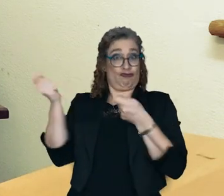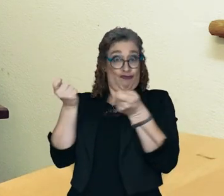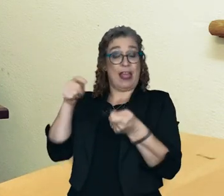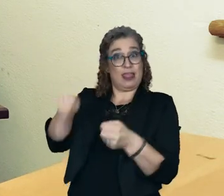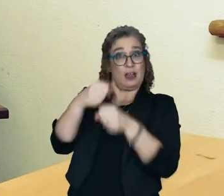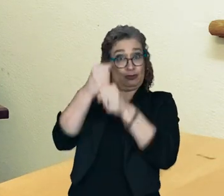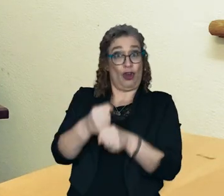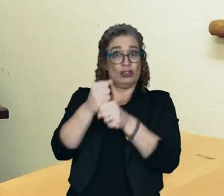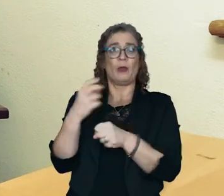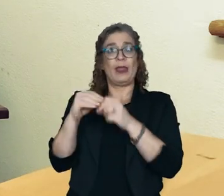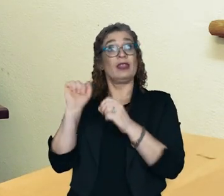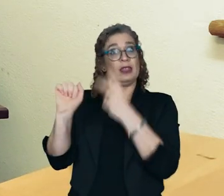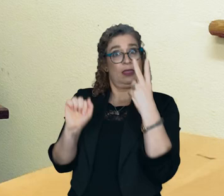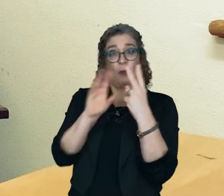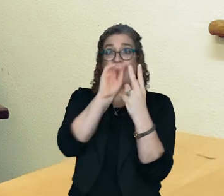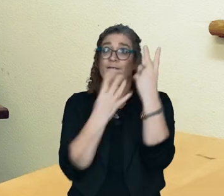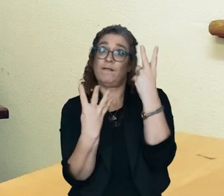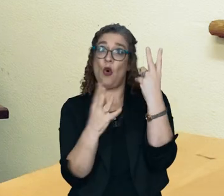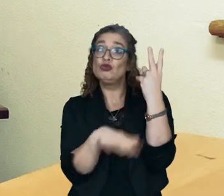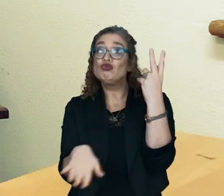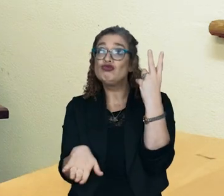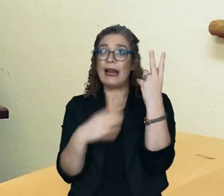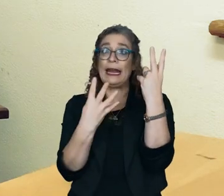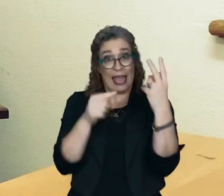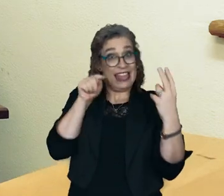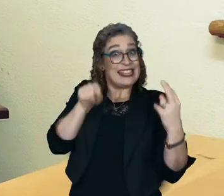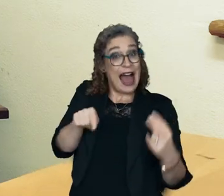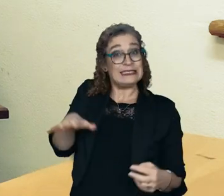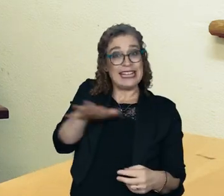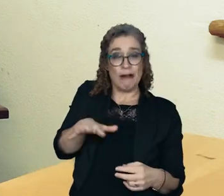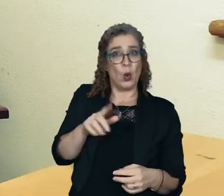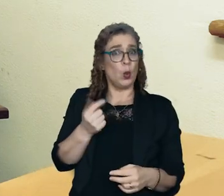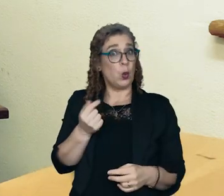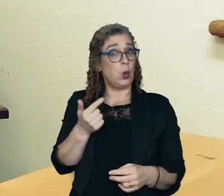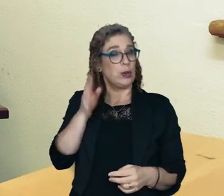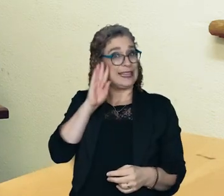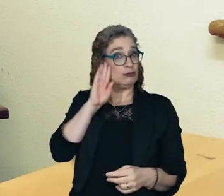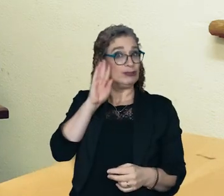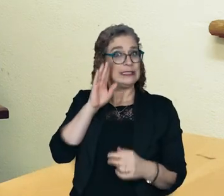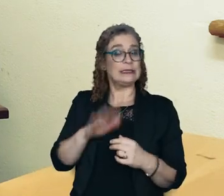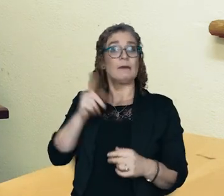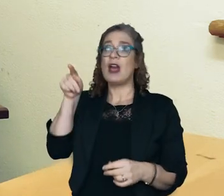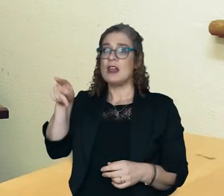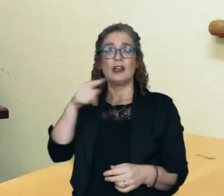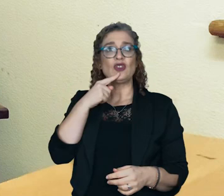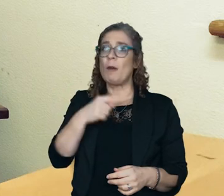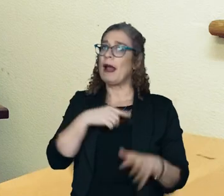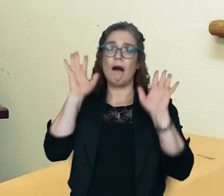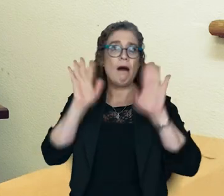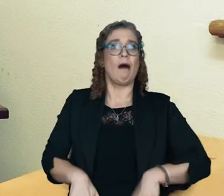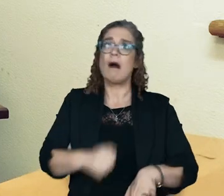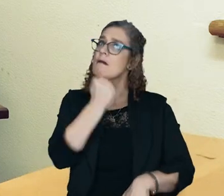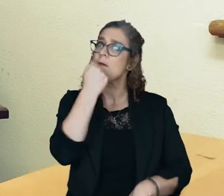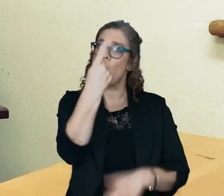And they planted a church in the middle of nowhere in quite a dangerous area. What I've learned from them is about commitment to the